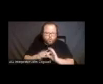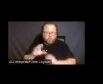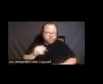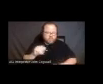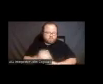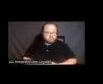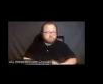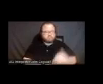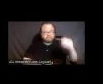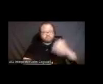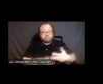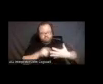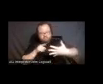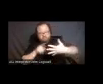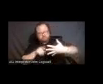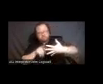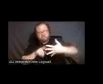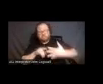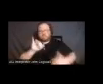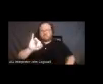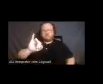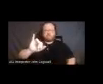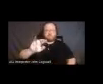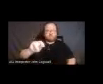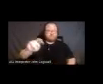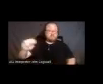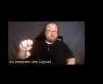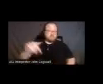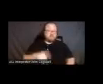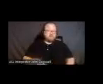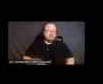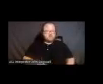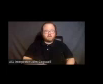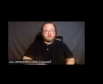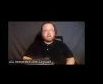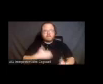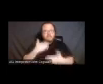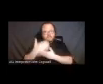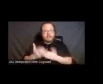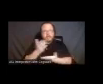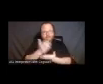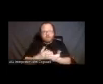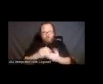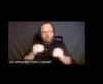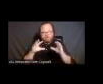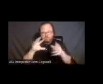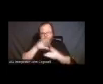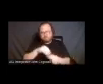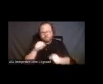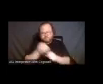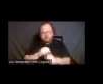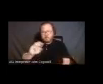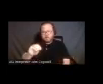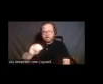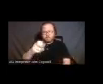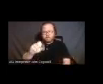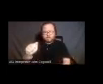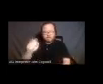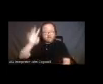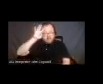Okay, go ahead and move on to the next slide. The next slide represents the next component in MHSA, which is